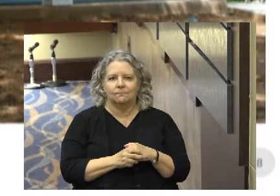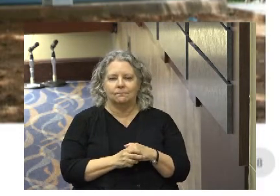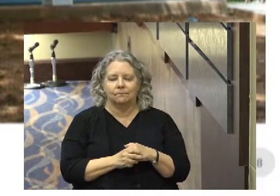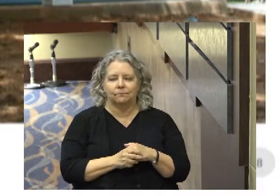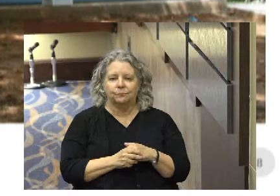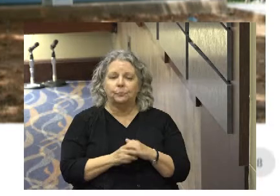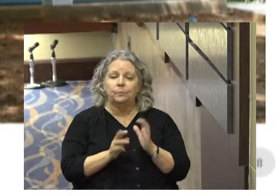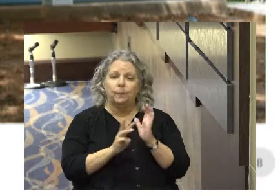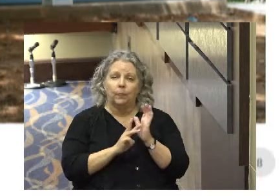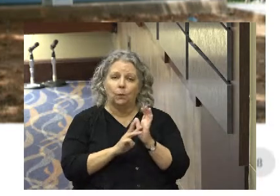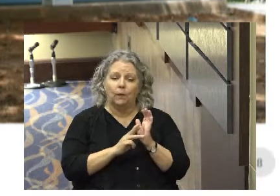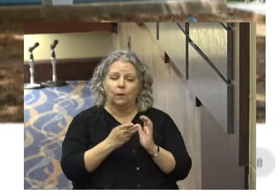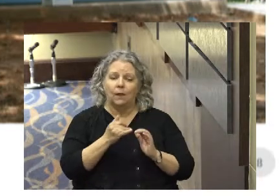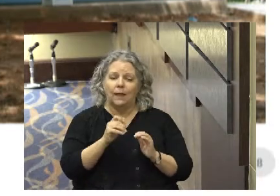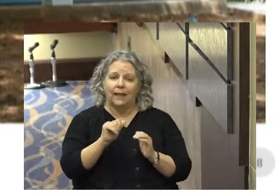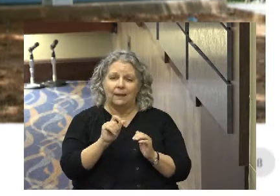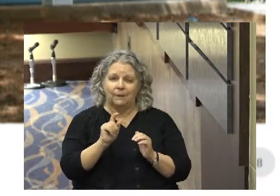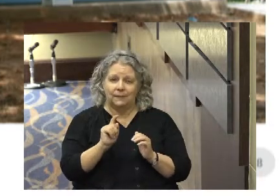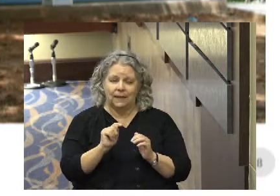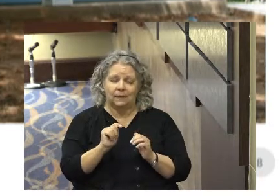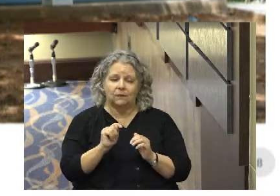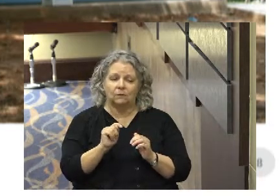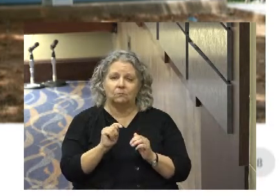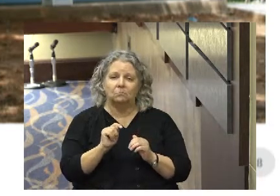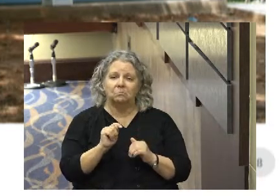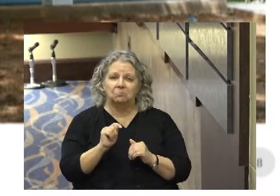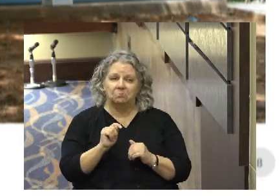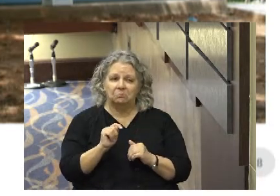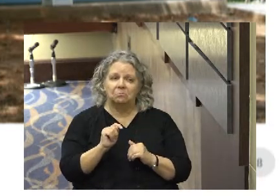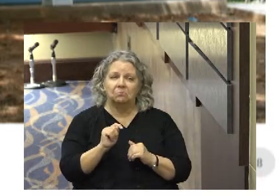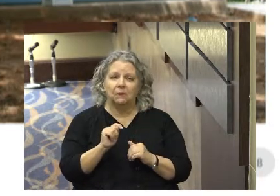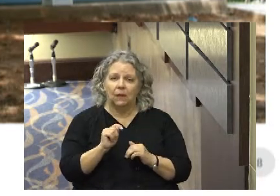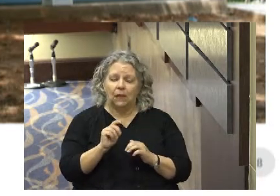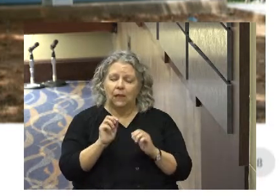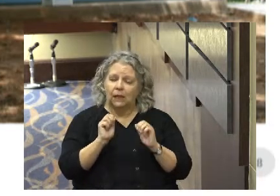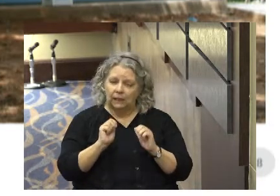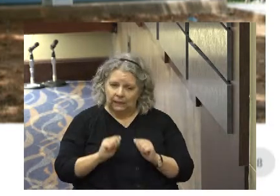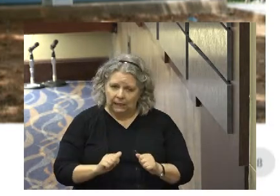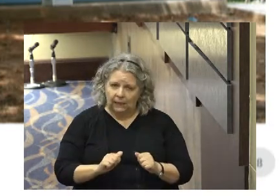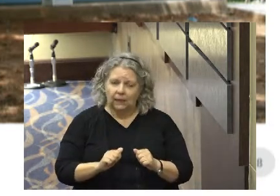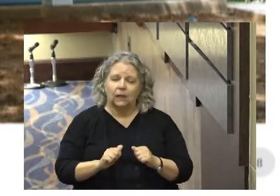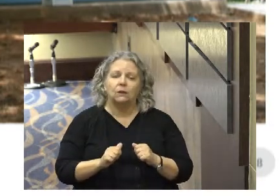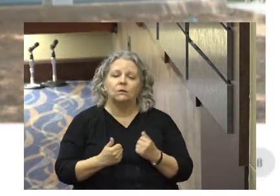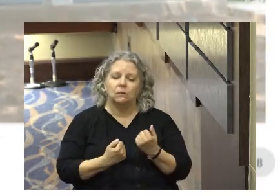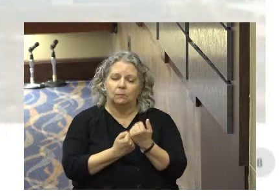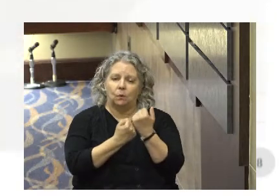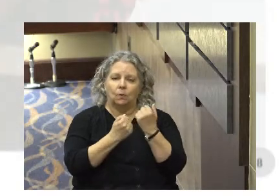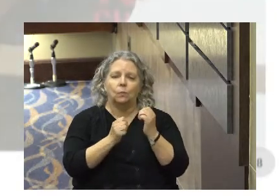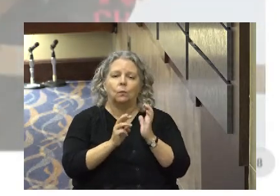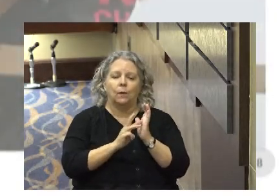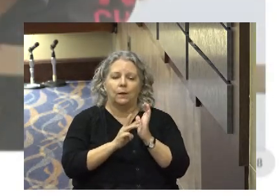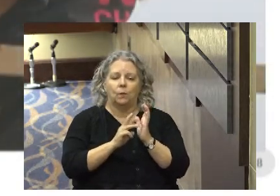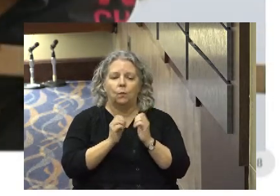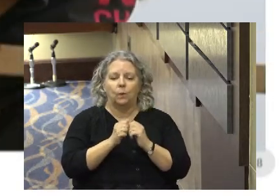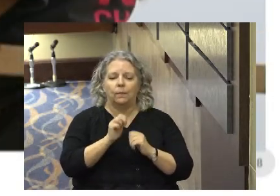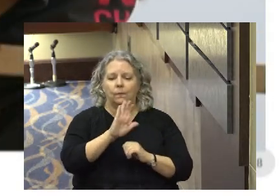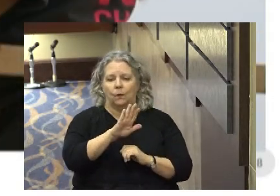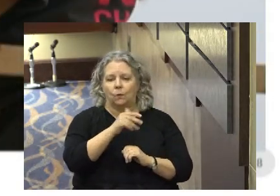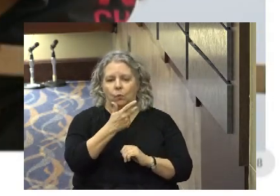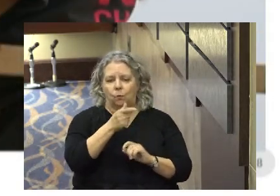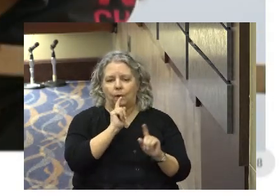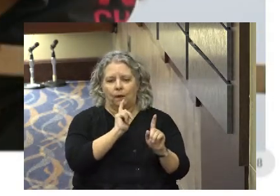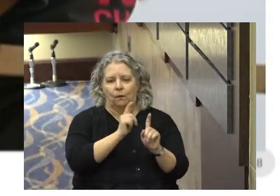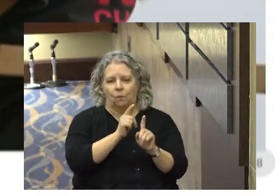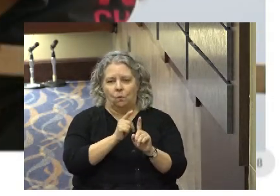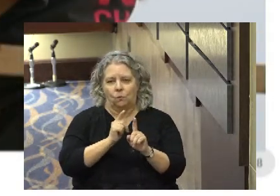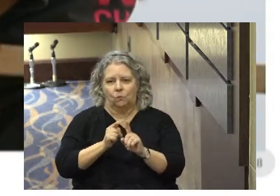Waco Habitat is well positioned to assist the city of Waco with its 3 primary housing goals as laid out in the strategic